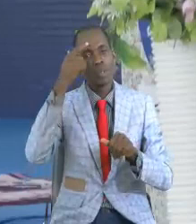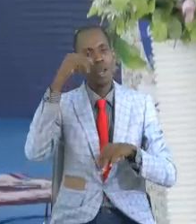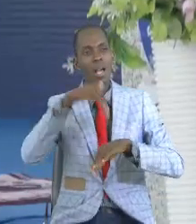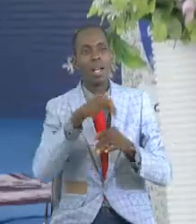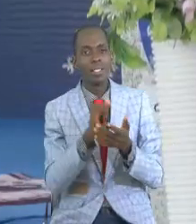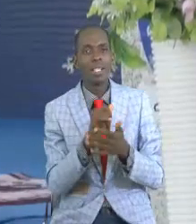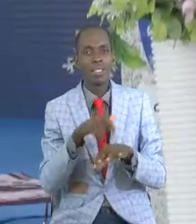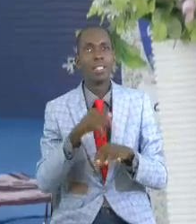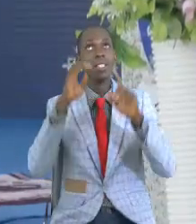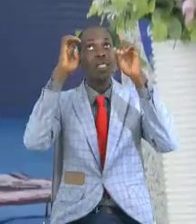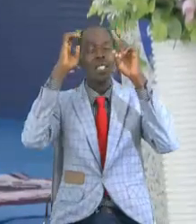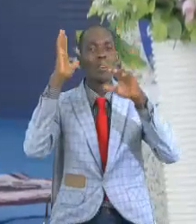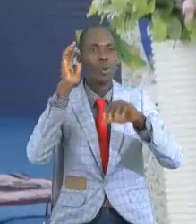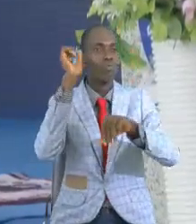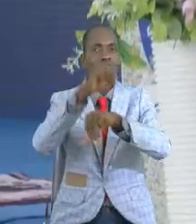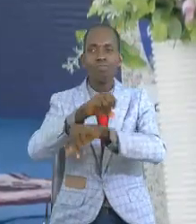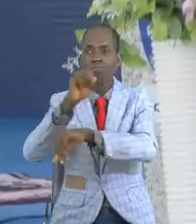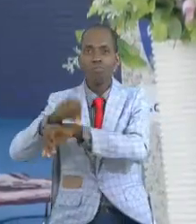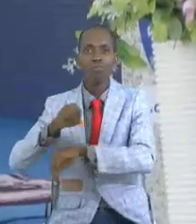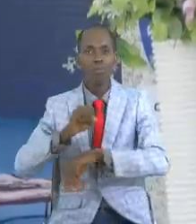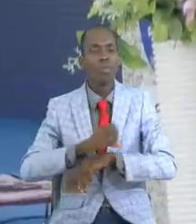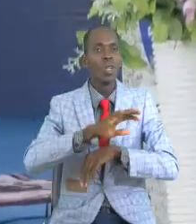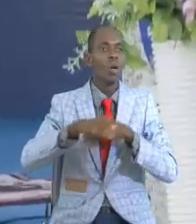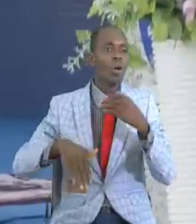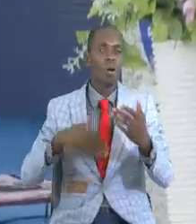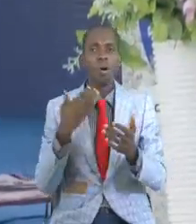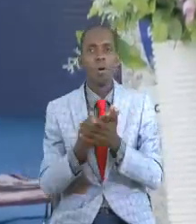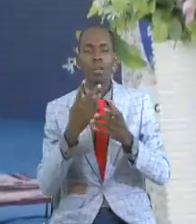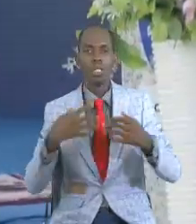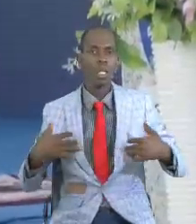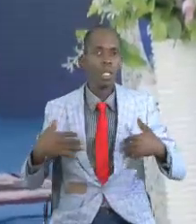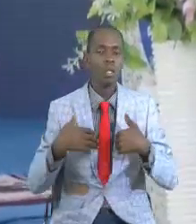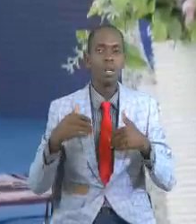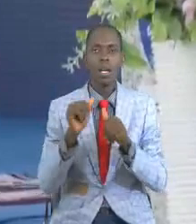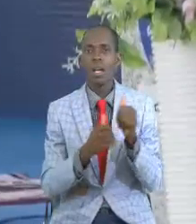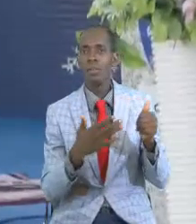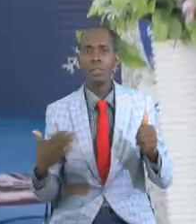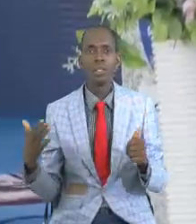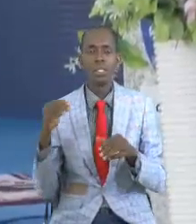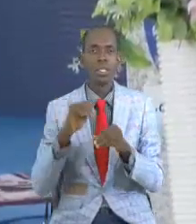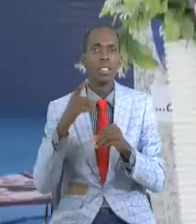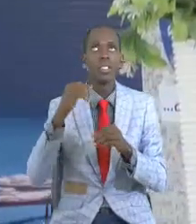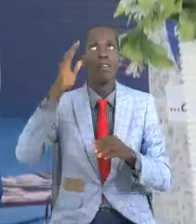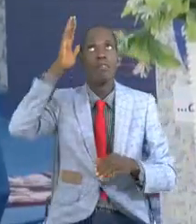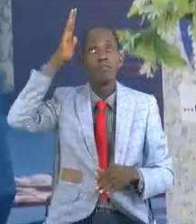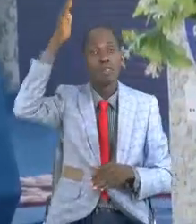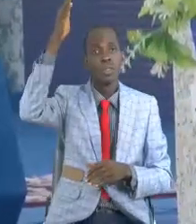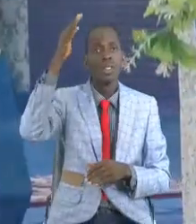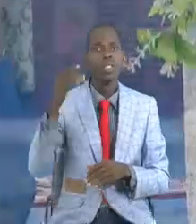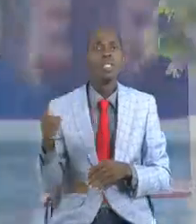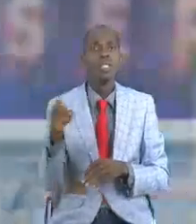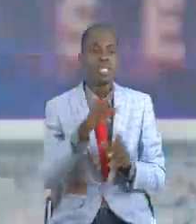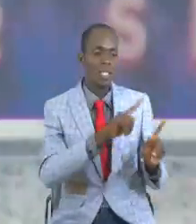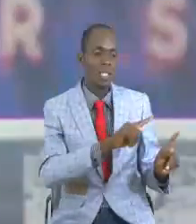subdue all those venomous beasts. He will subdue everything in the future. They transfer the